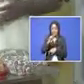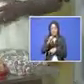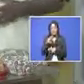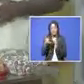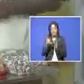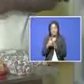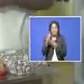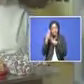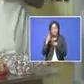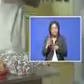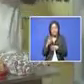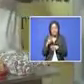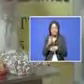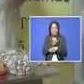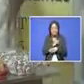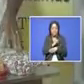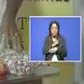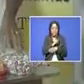year. So